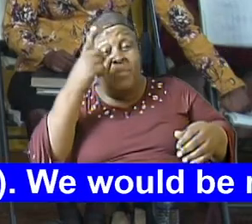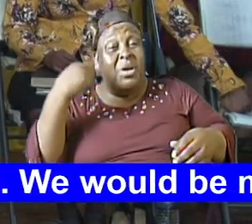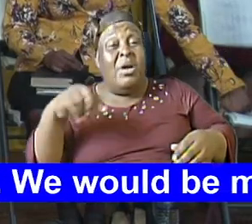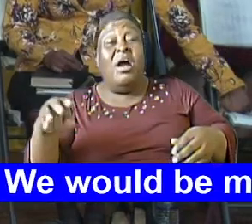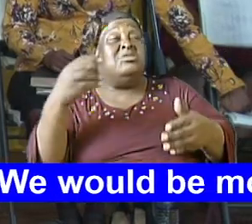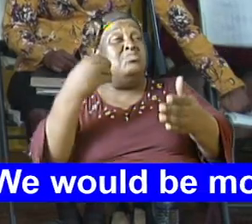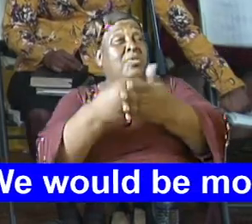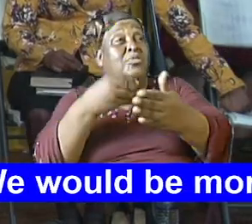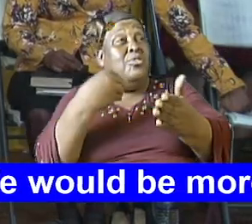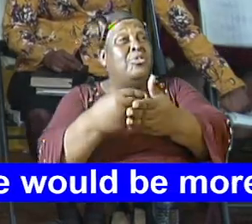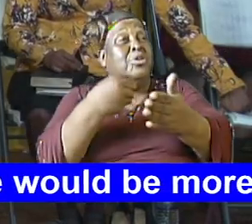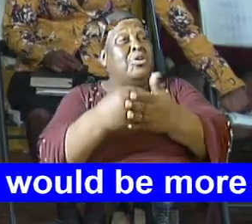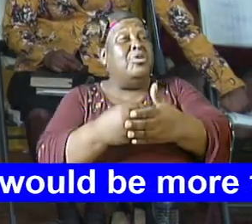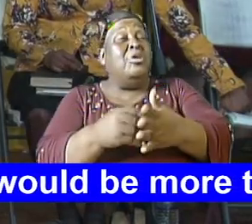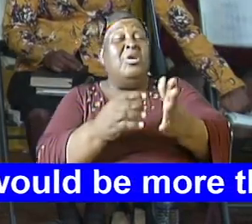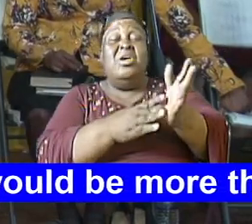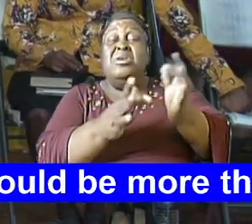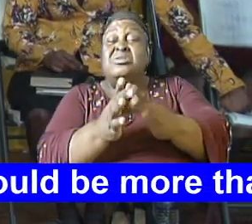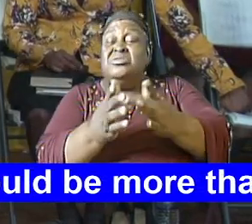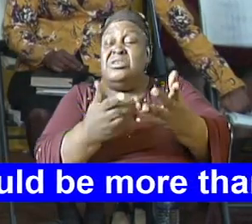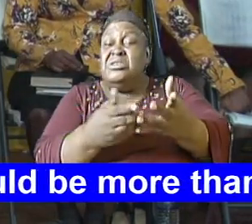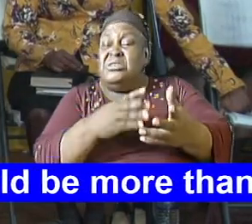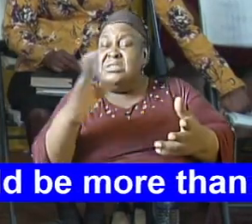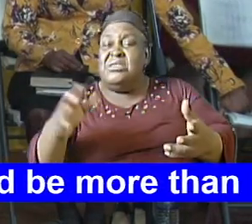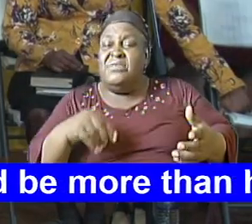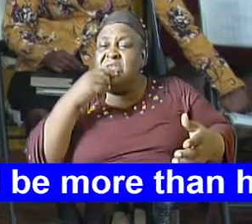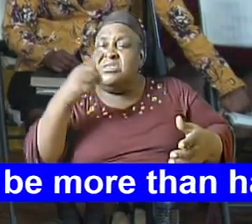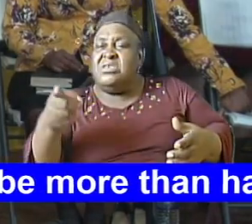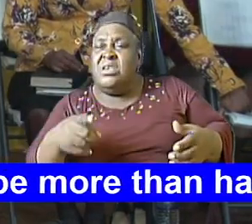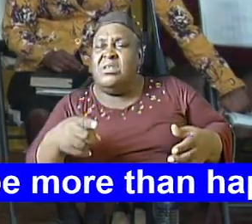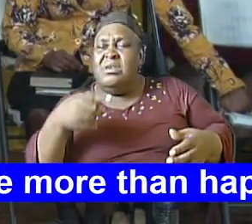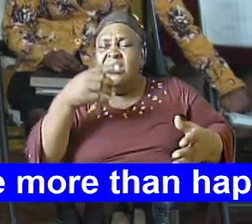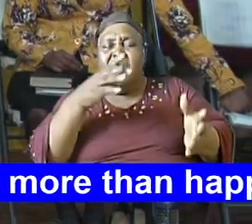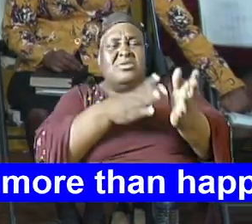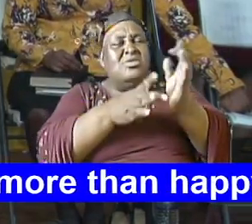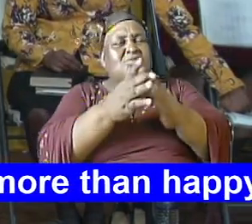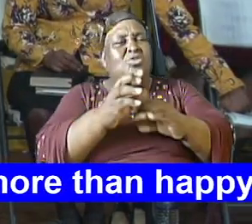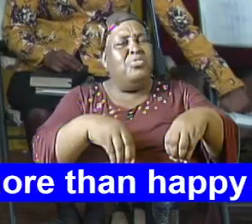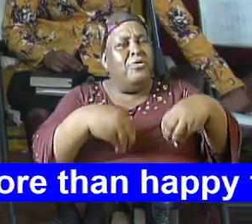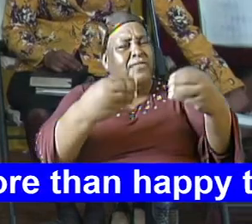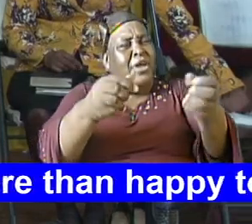said that. He will provide us with all the things we need.